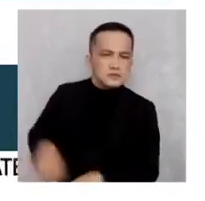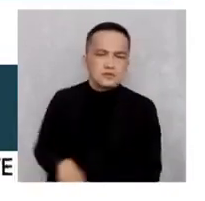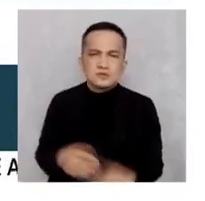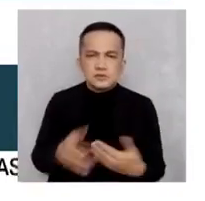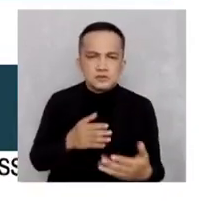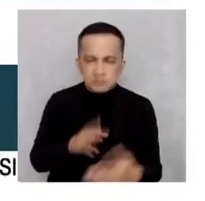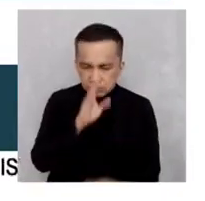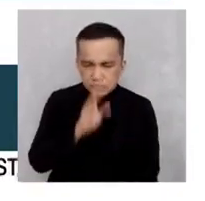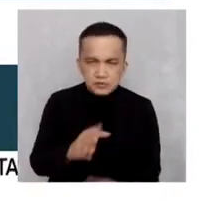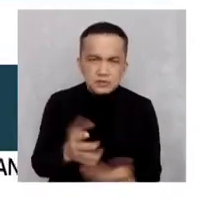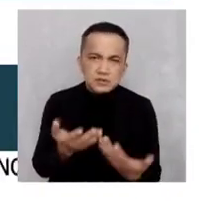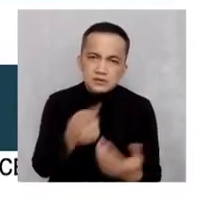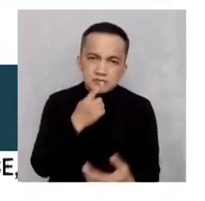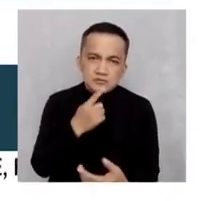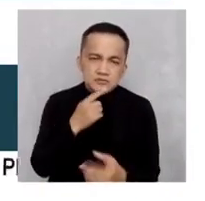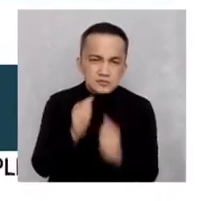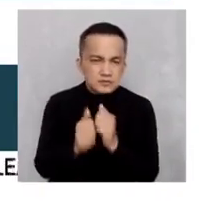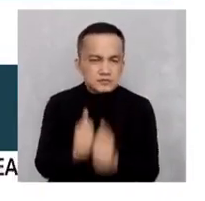tell you?